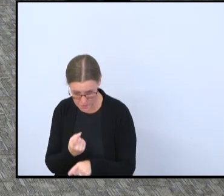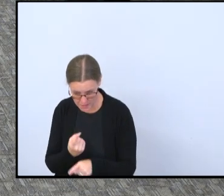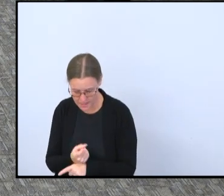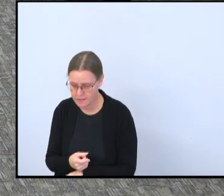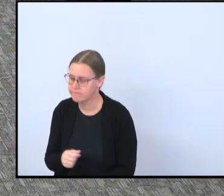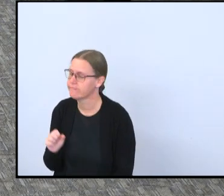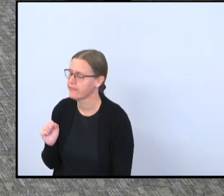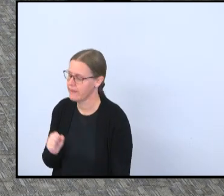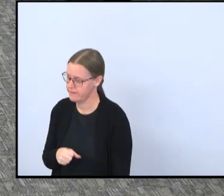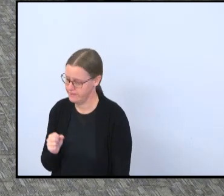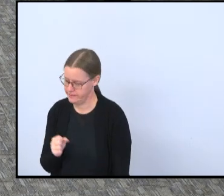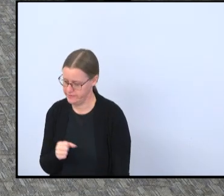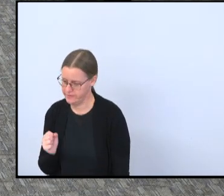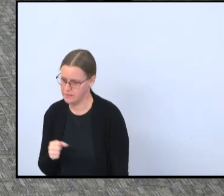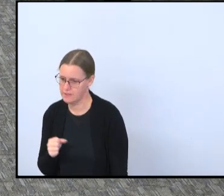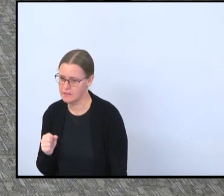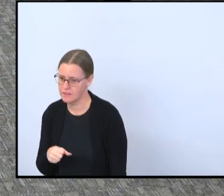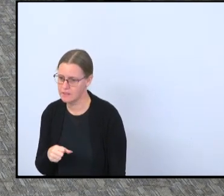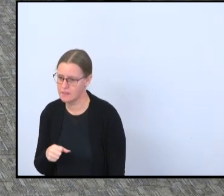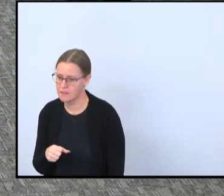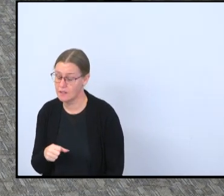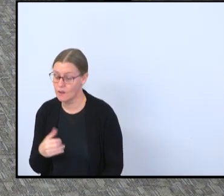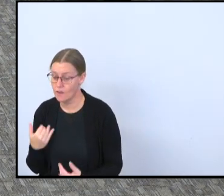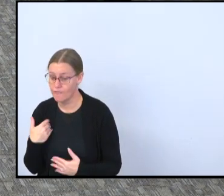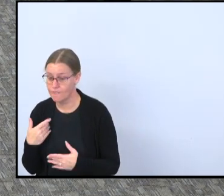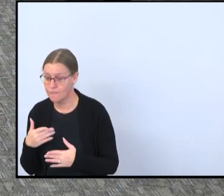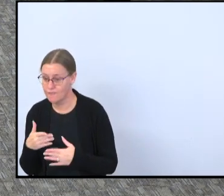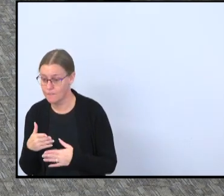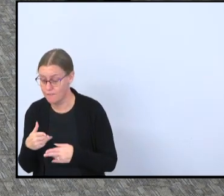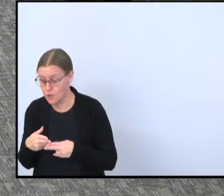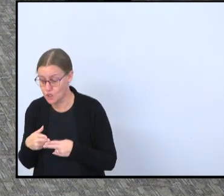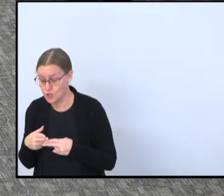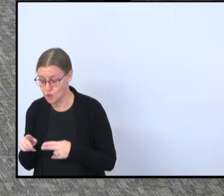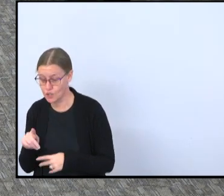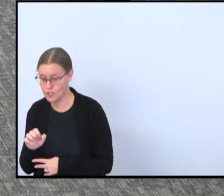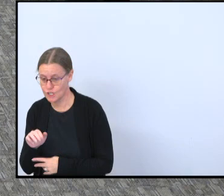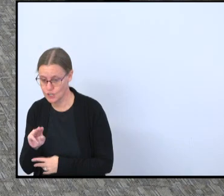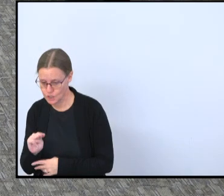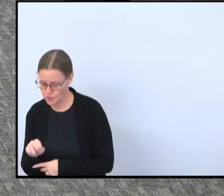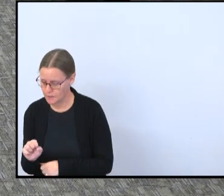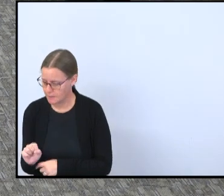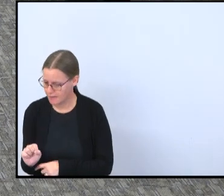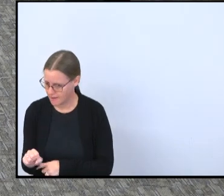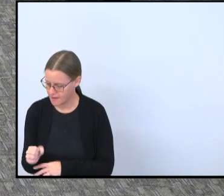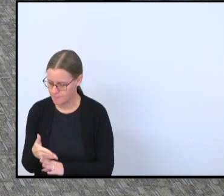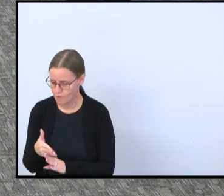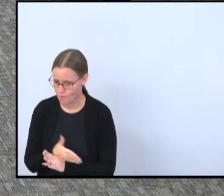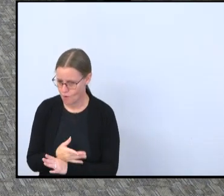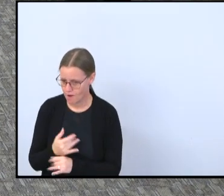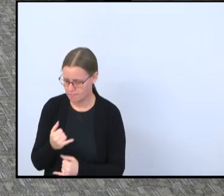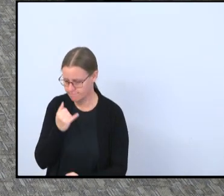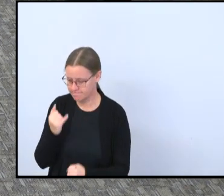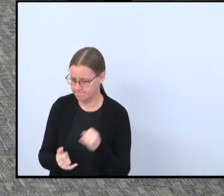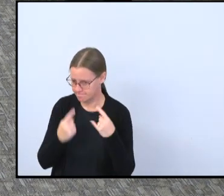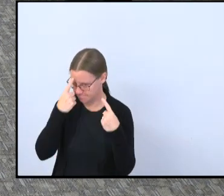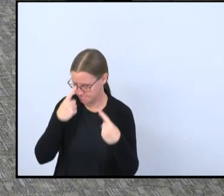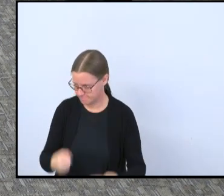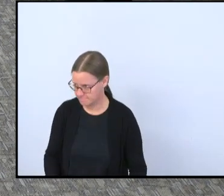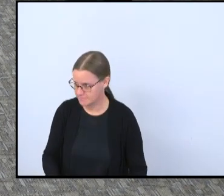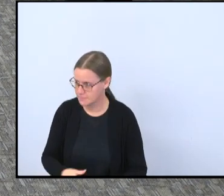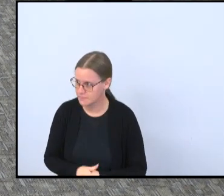Yes. I mean, not for a long term, but No, for the no, short ma'am. term, before we Certainly. get to the final agreement, yes.